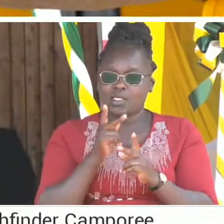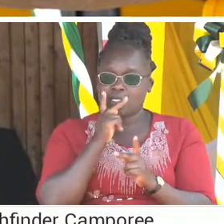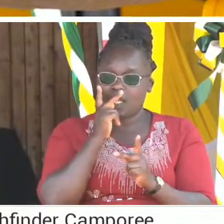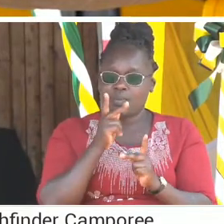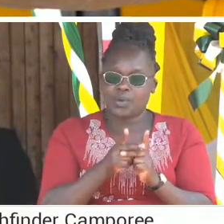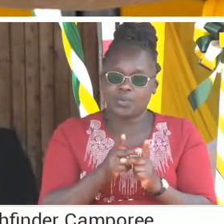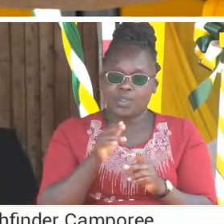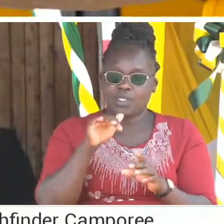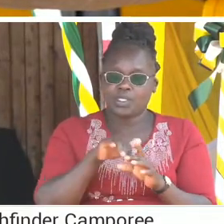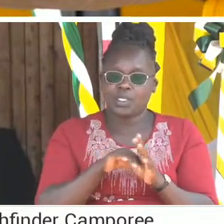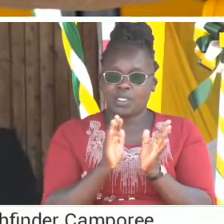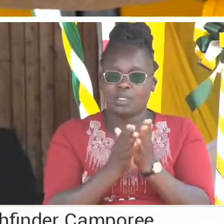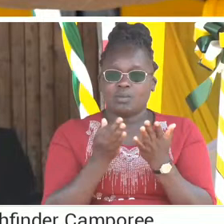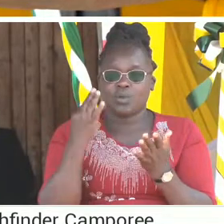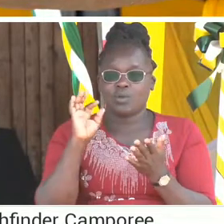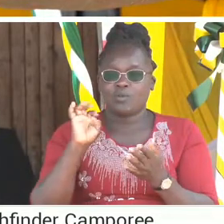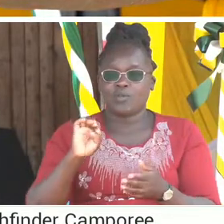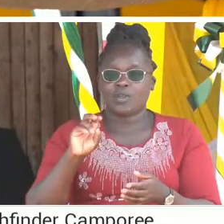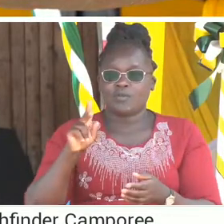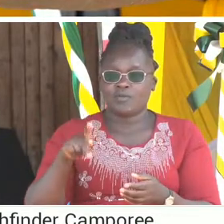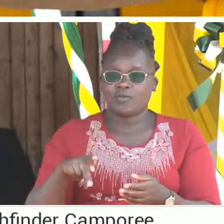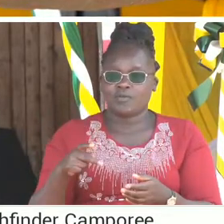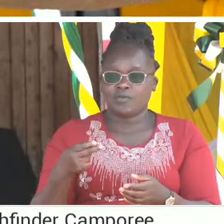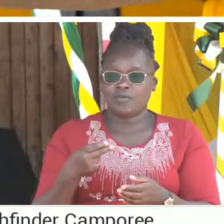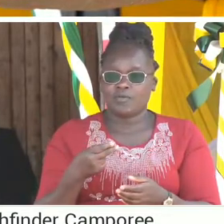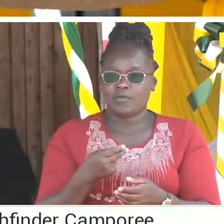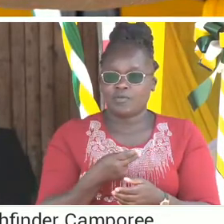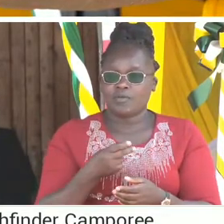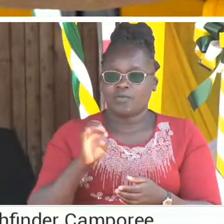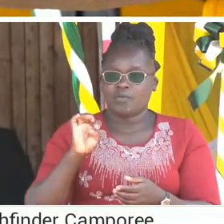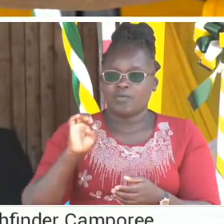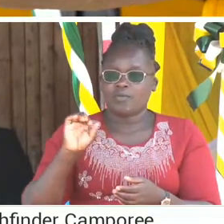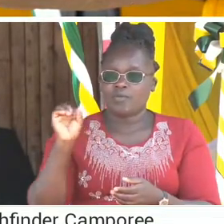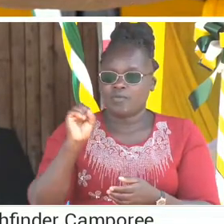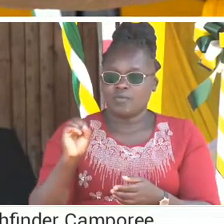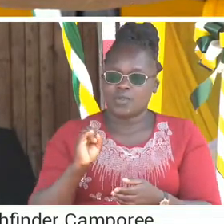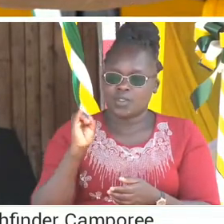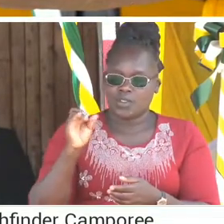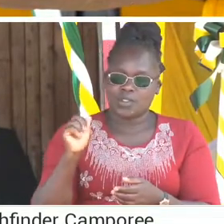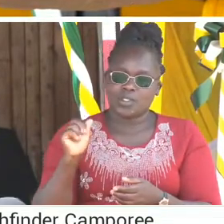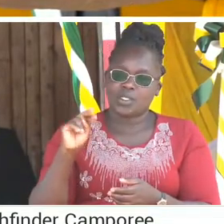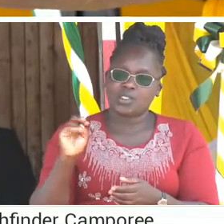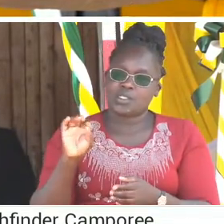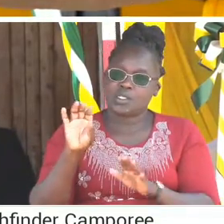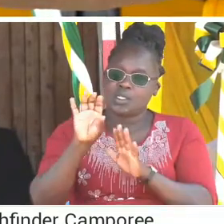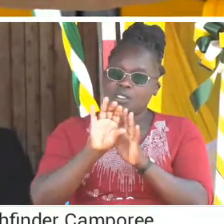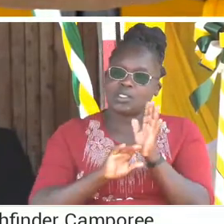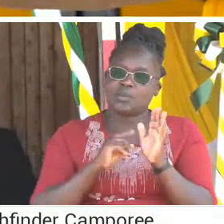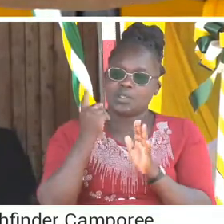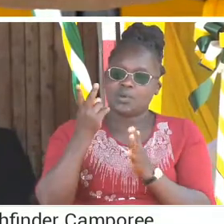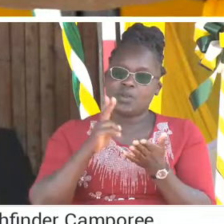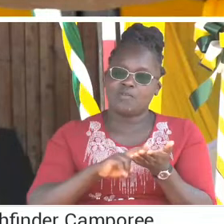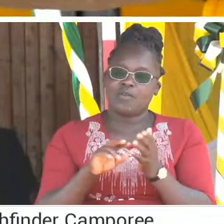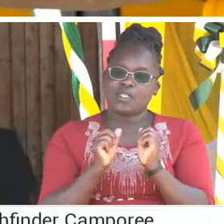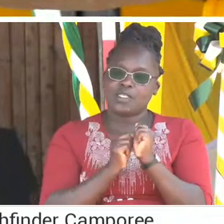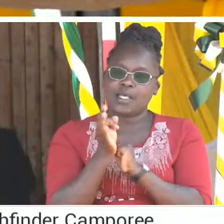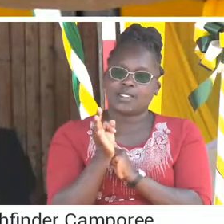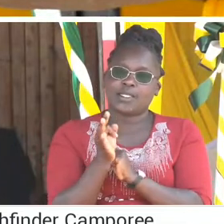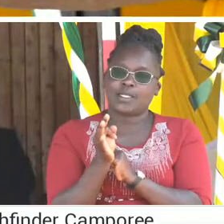Ephesians chapter 1 verses 13, has been the heartbeat of our experience, guiding